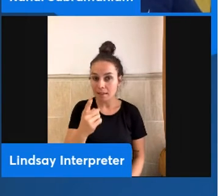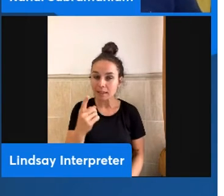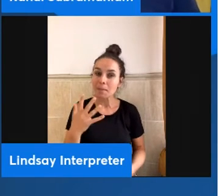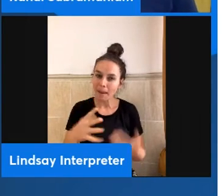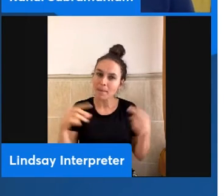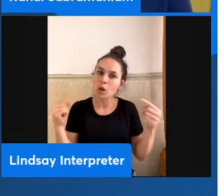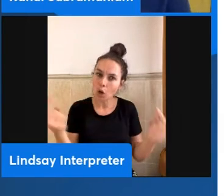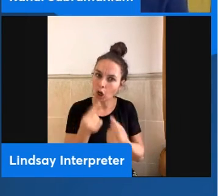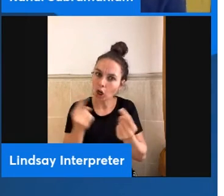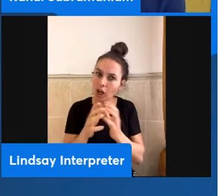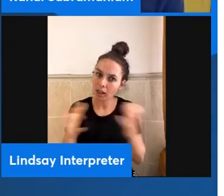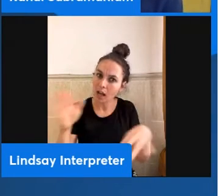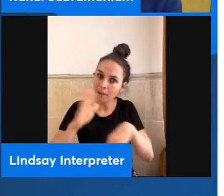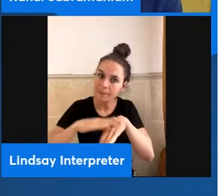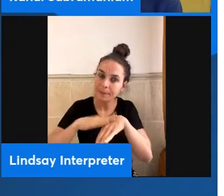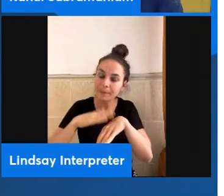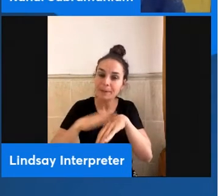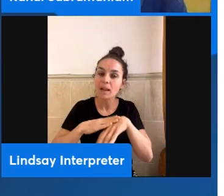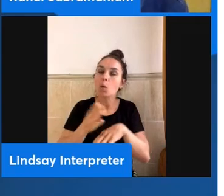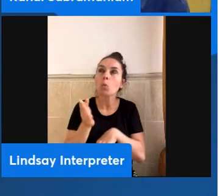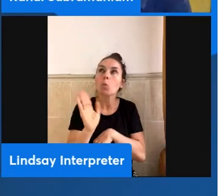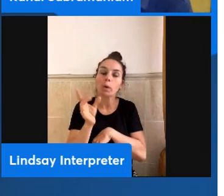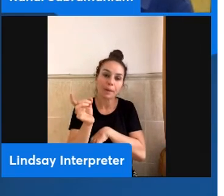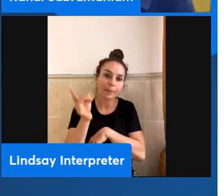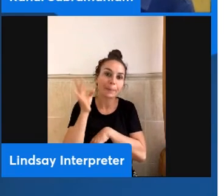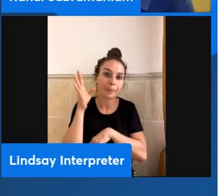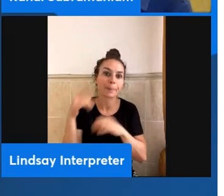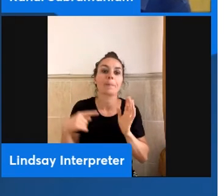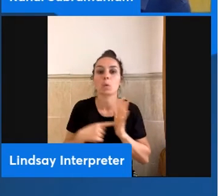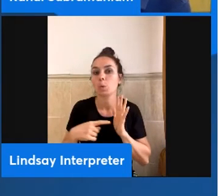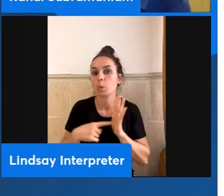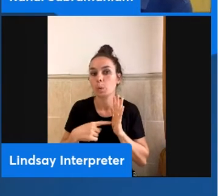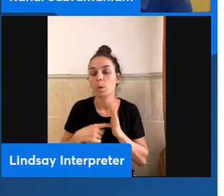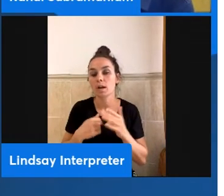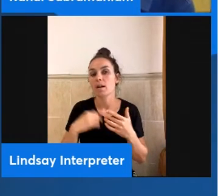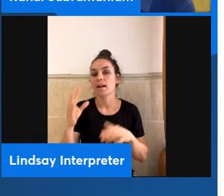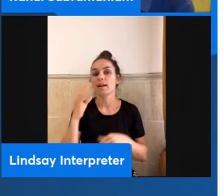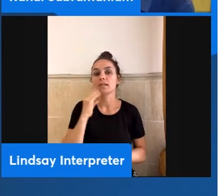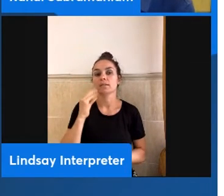lot. This will hurt a lot. Okay. I mean, from experience,